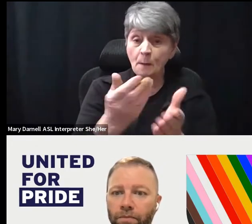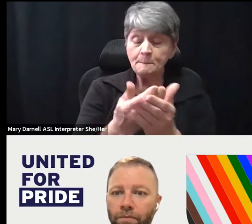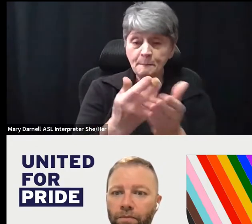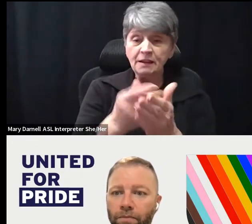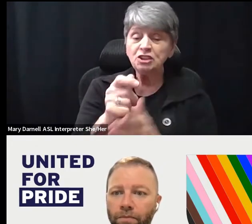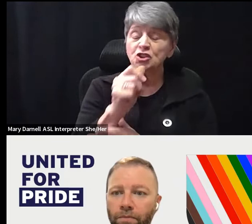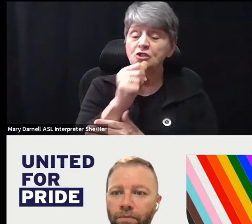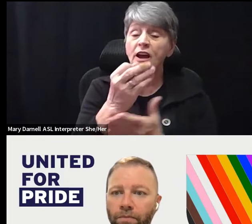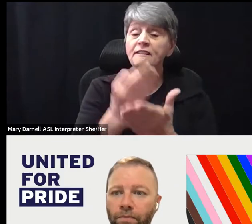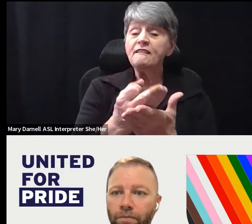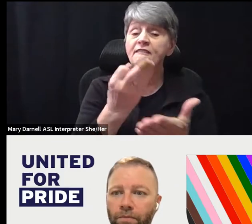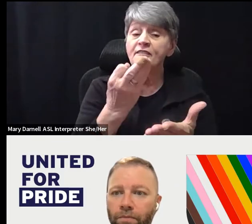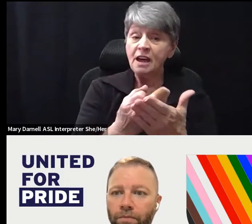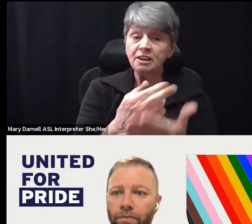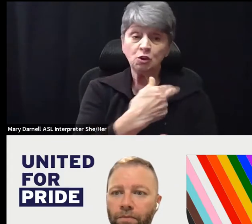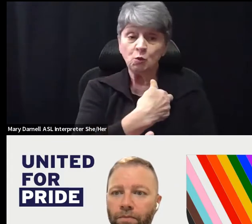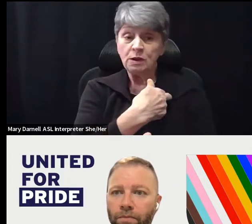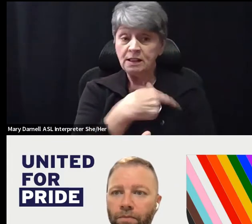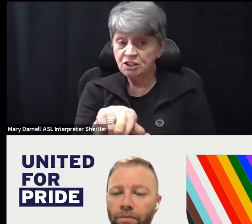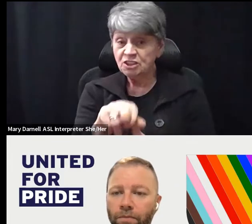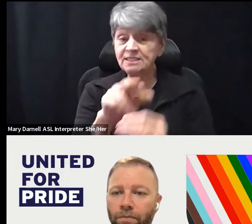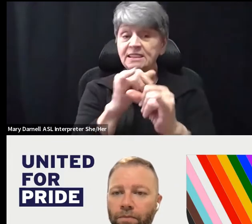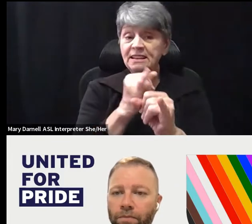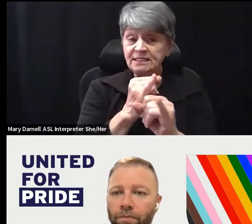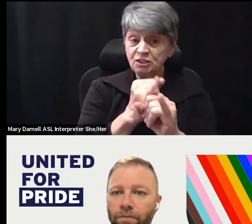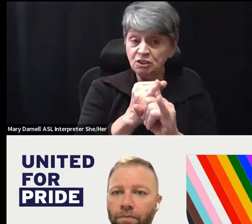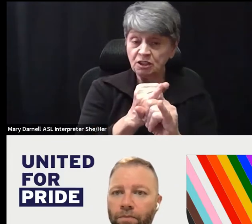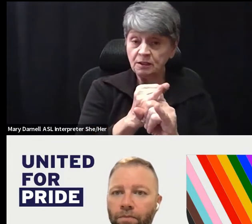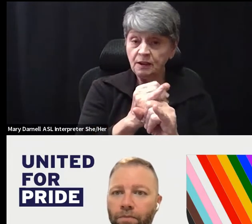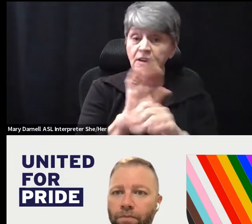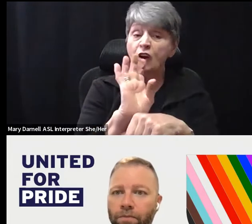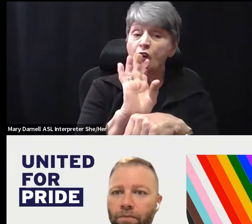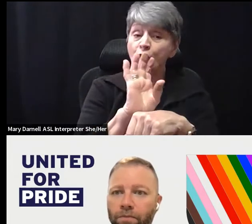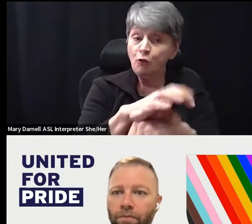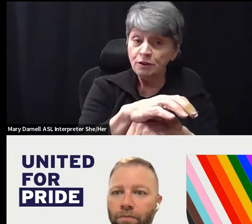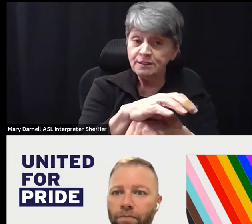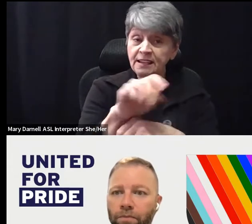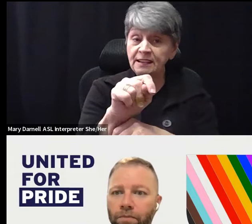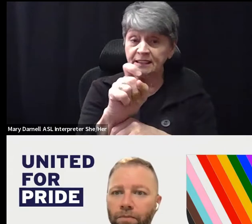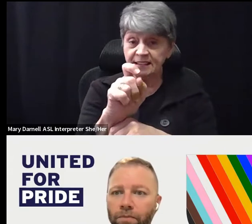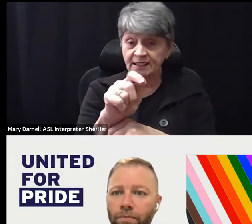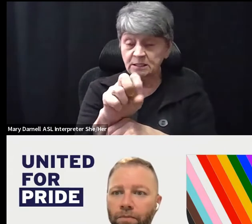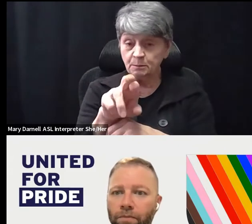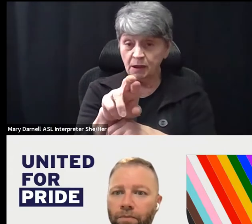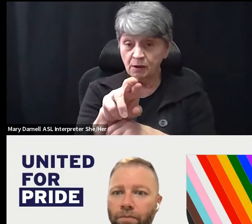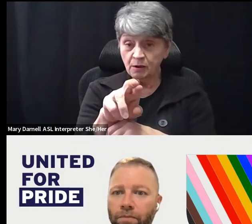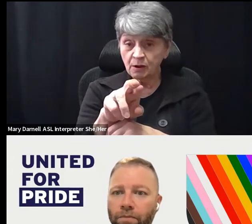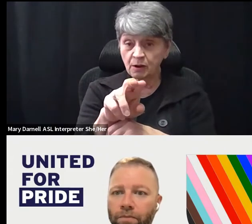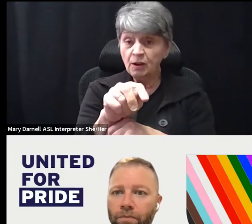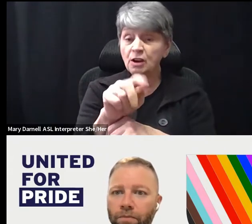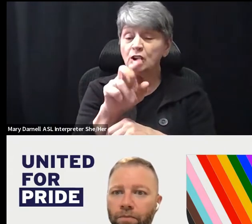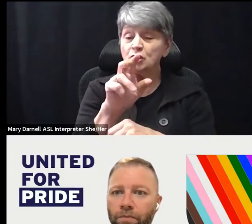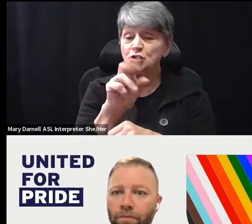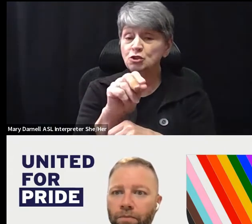James Madison put it, this is a very old idea, right? Even forcing a taxpayer to contribute 3 pence of tax